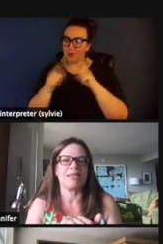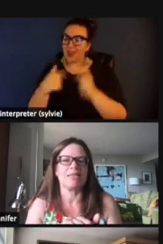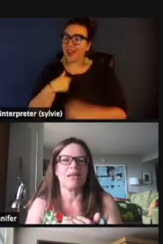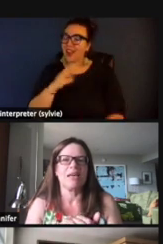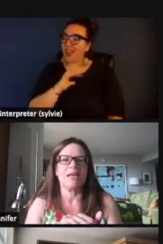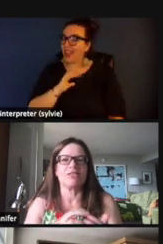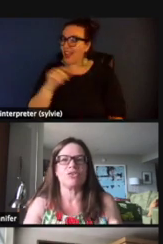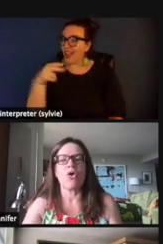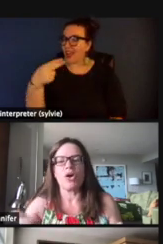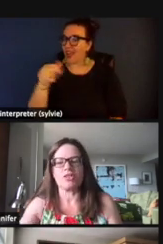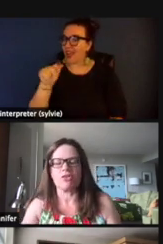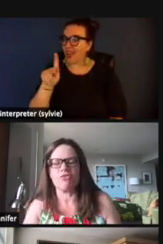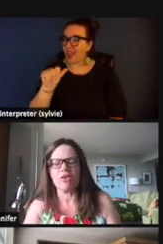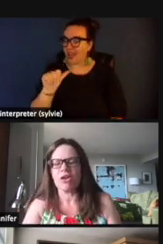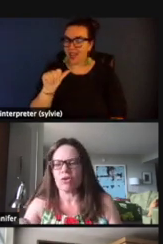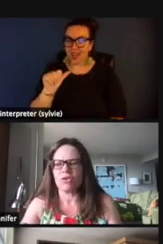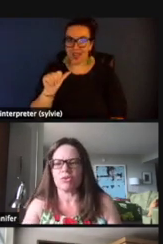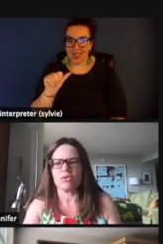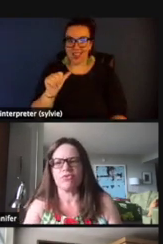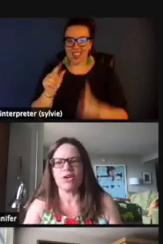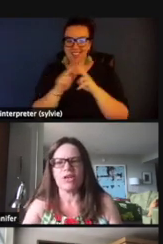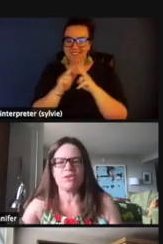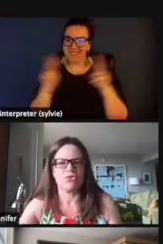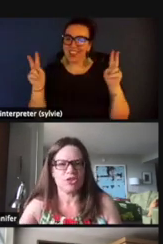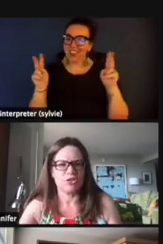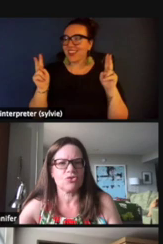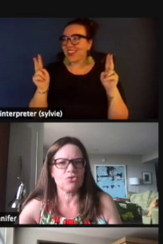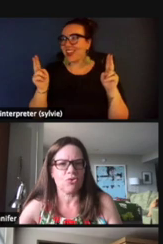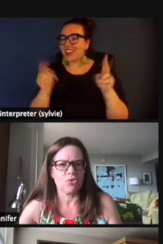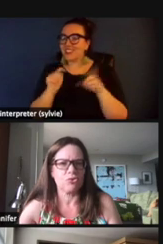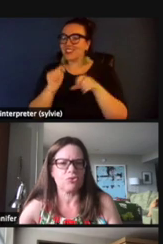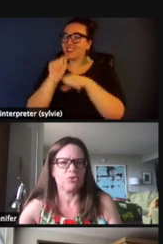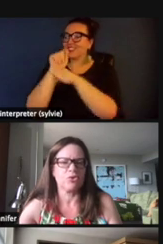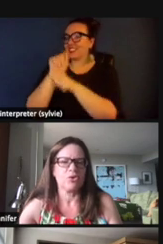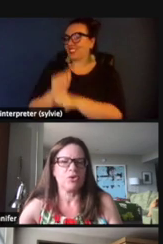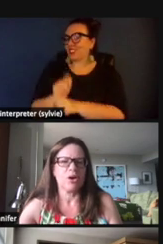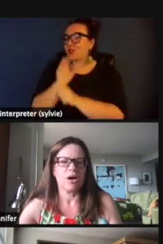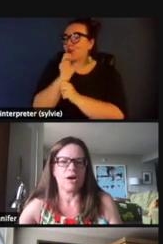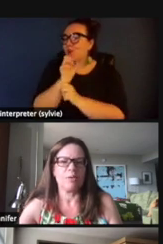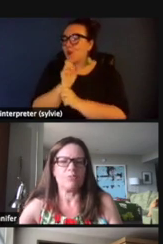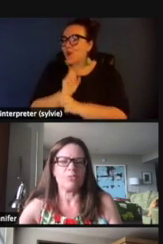is it's a very, you know, it's a very traditional old